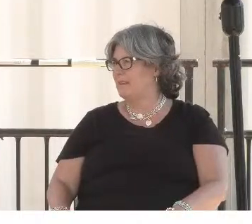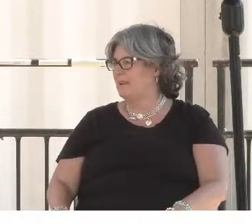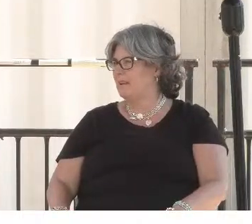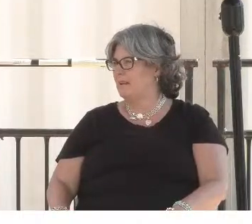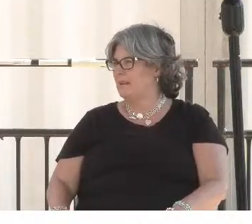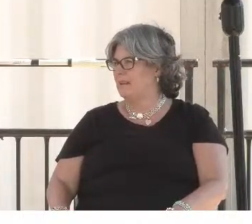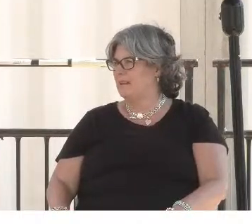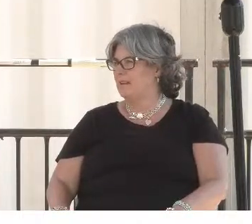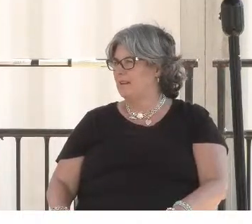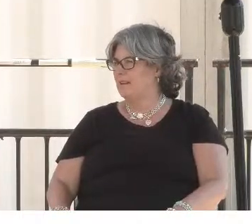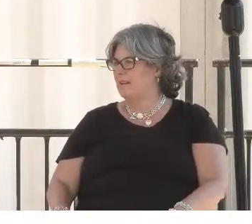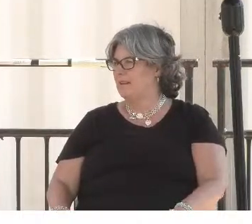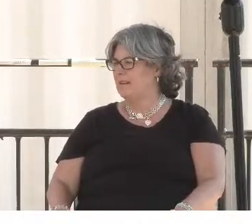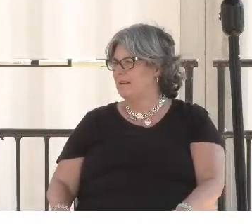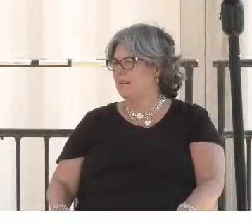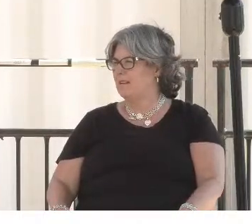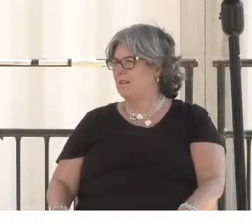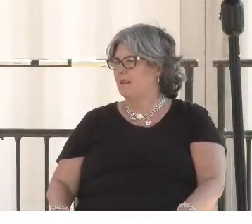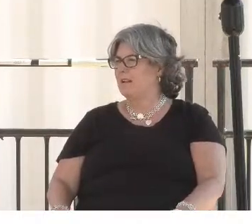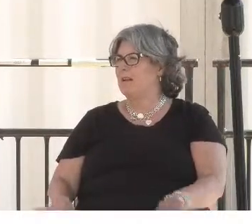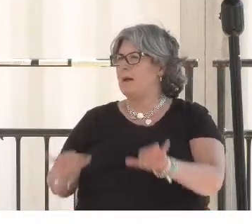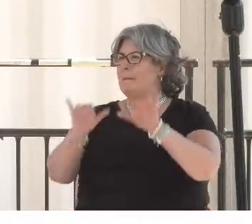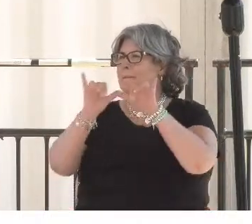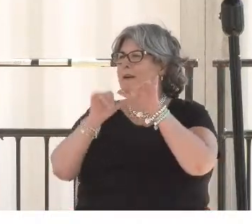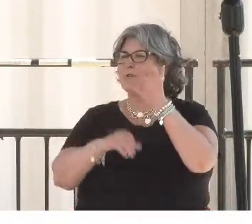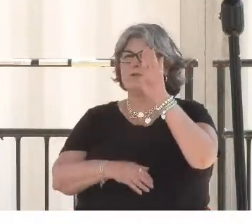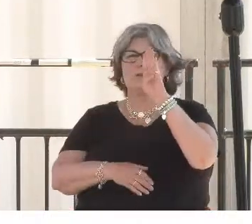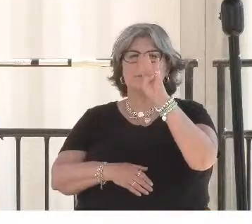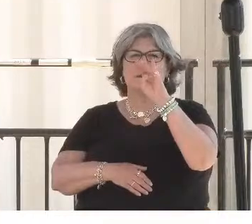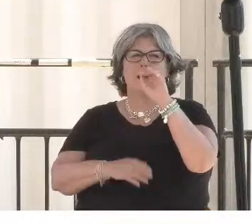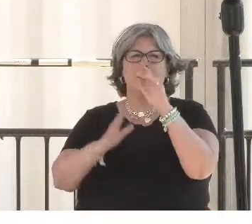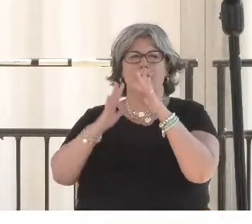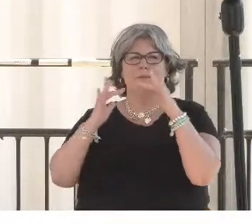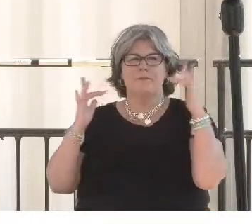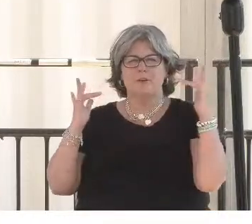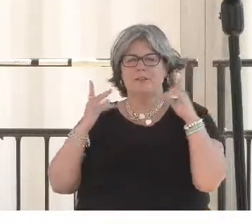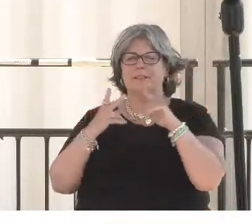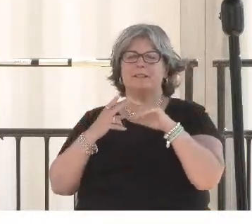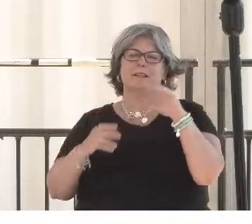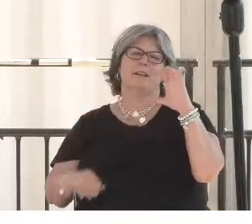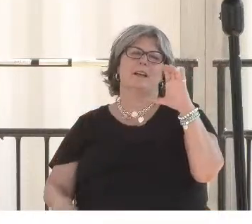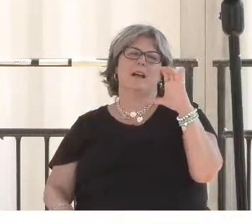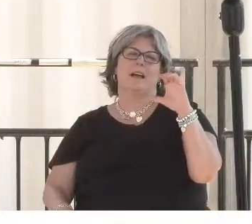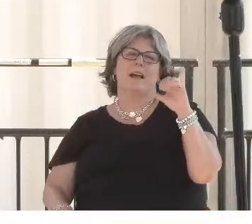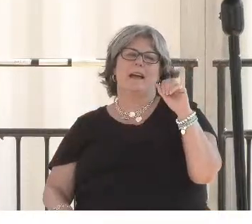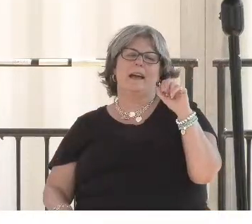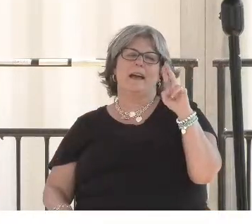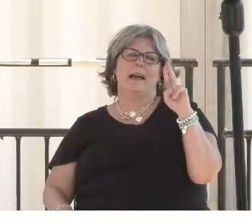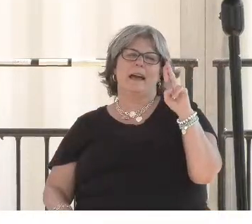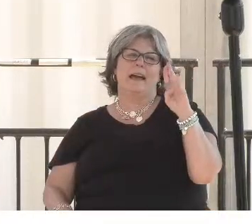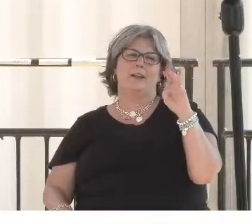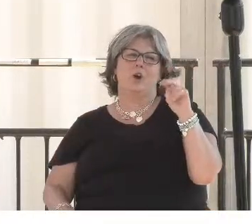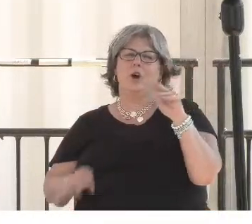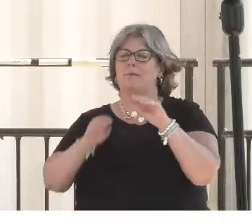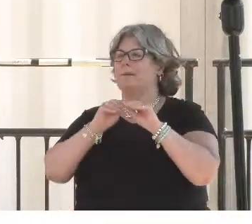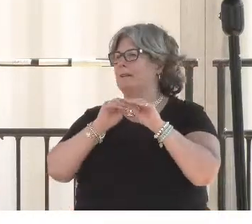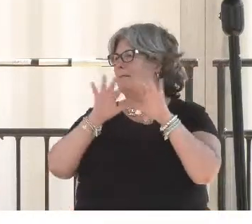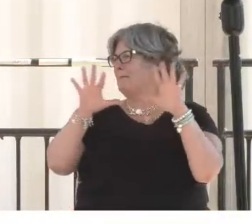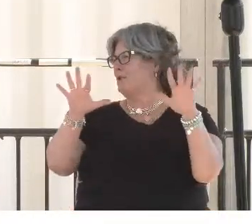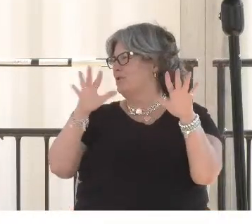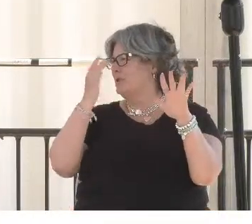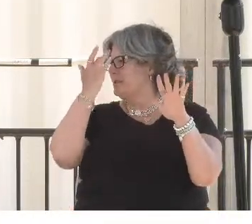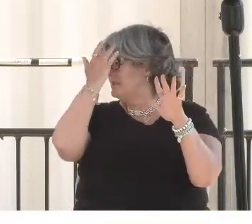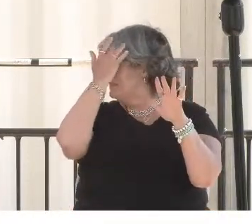these, for example, measuring biodiversity, even measuring carbon emissions, are usually really difficult problems